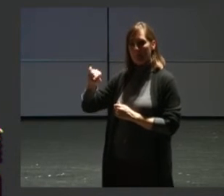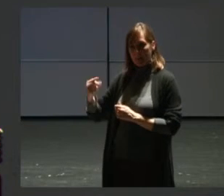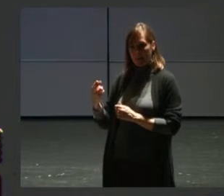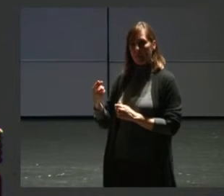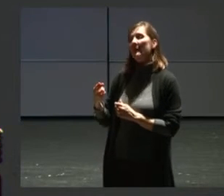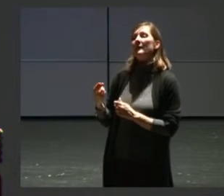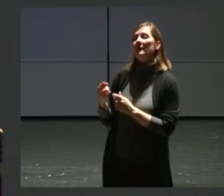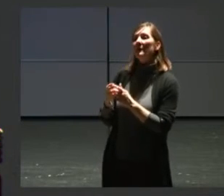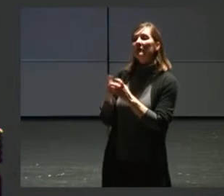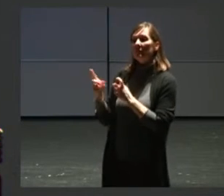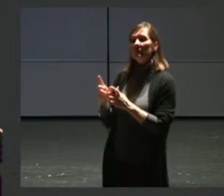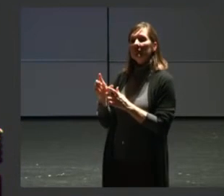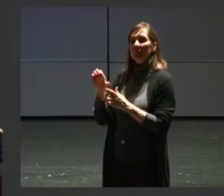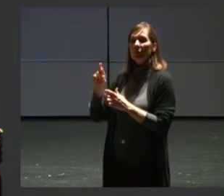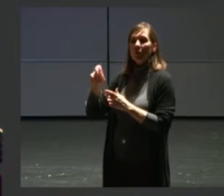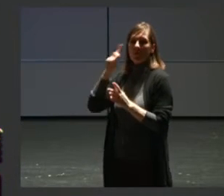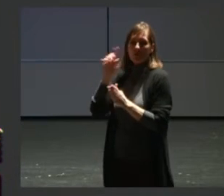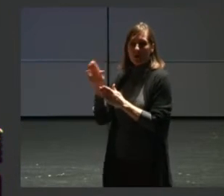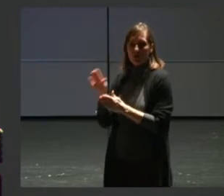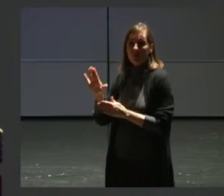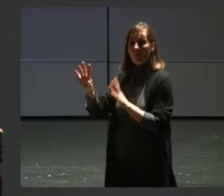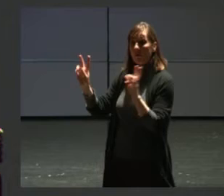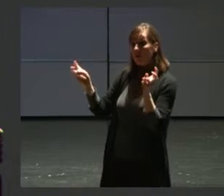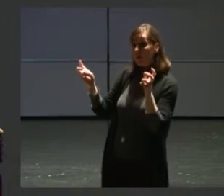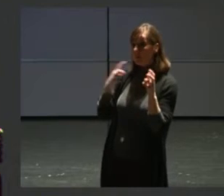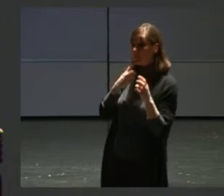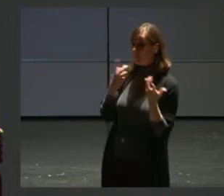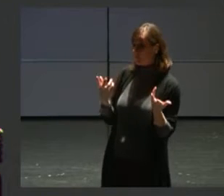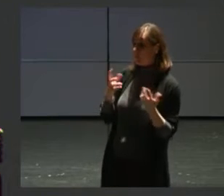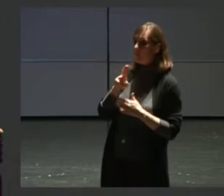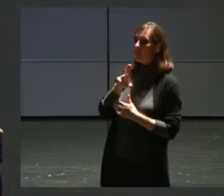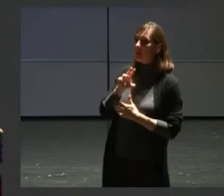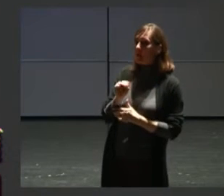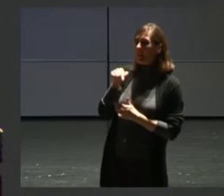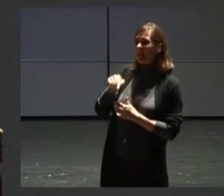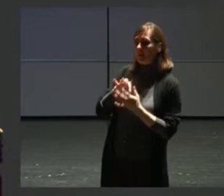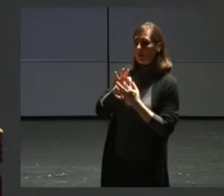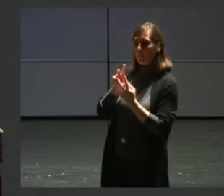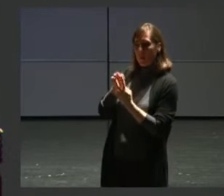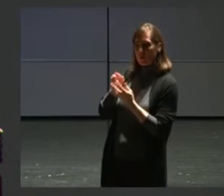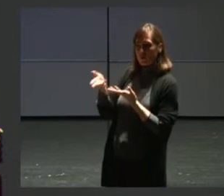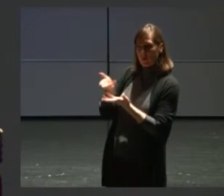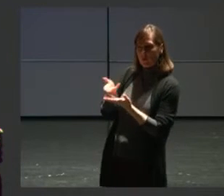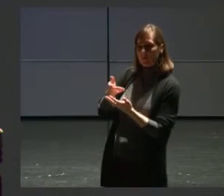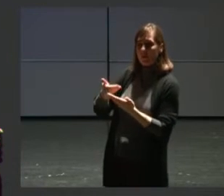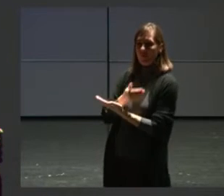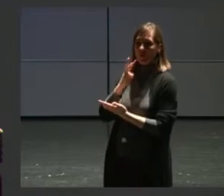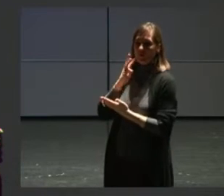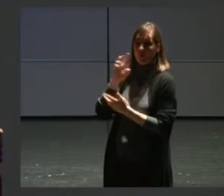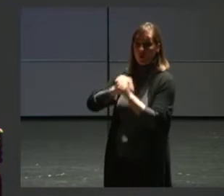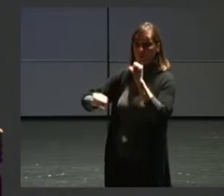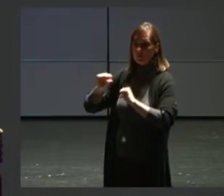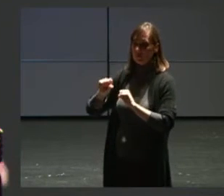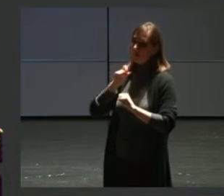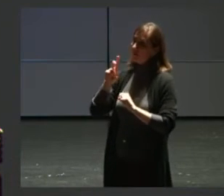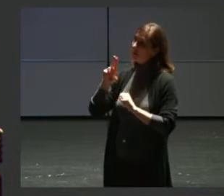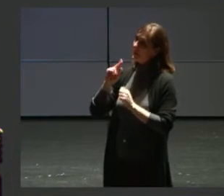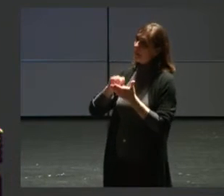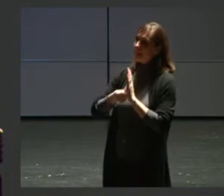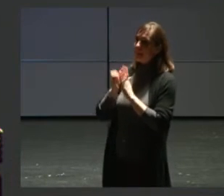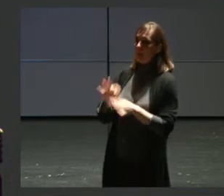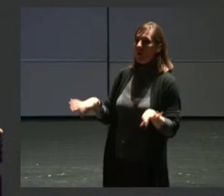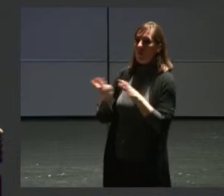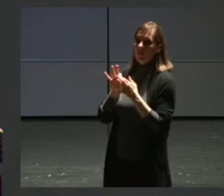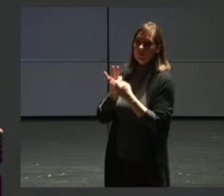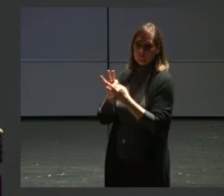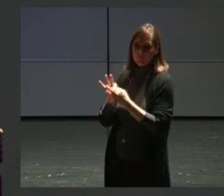Strategy. Her comment was, having UWM and this partnership with Freshwater Sciences is absolutely critical because we